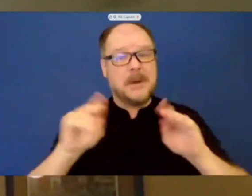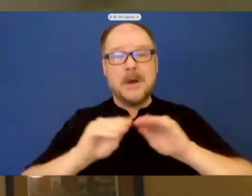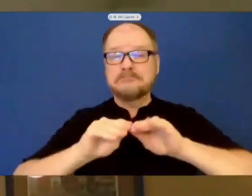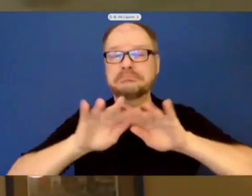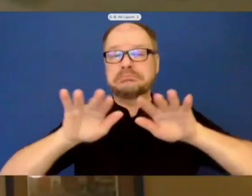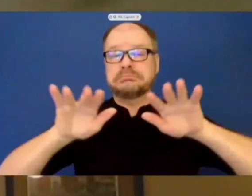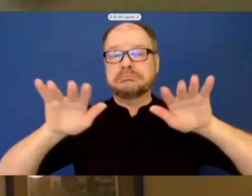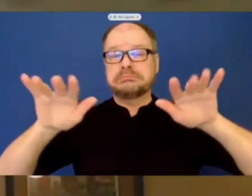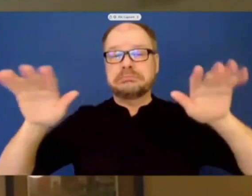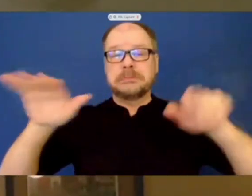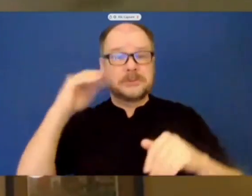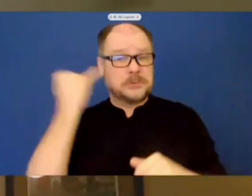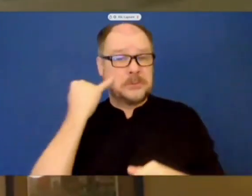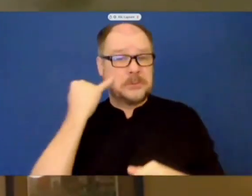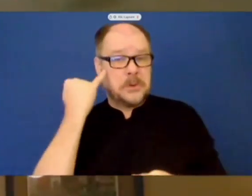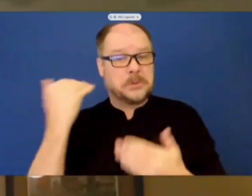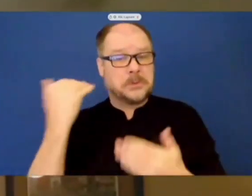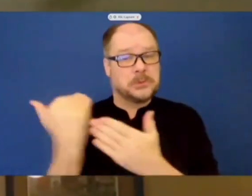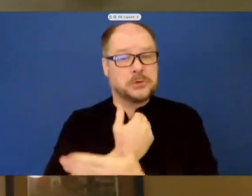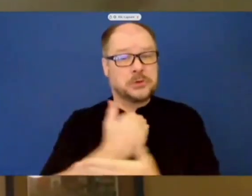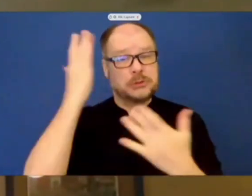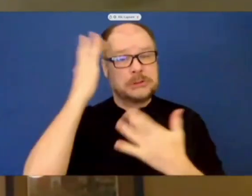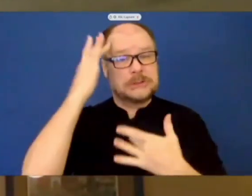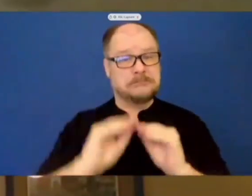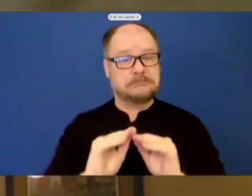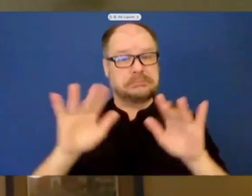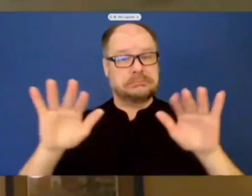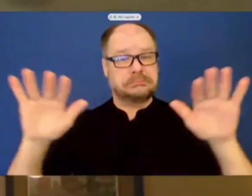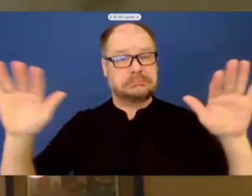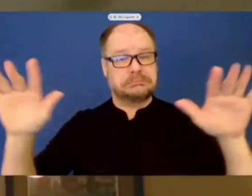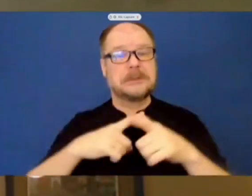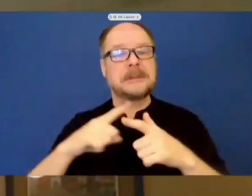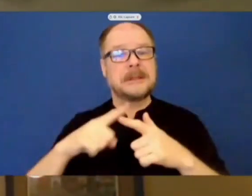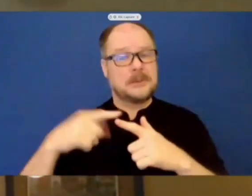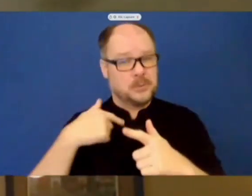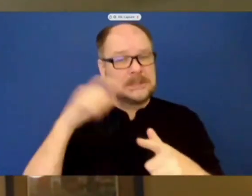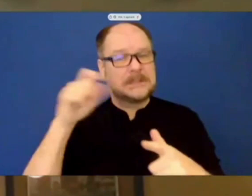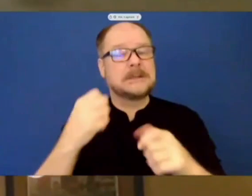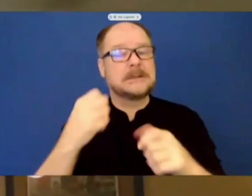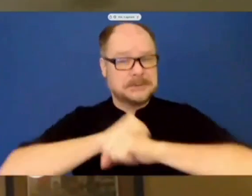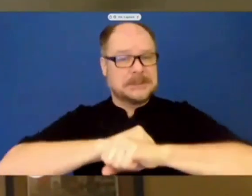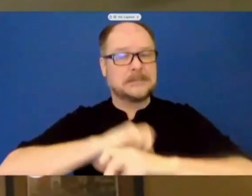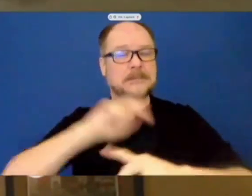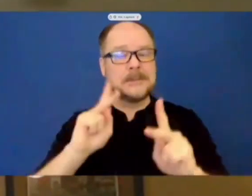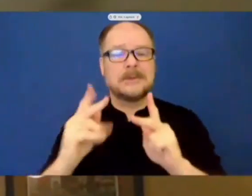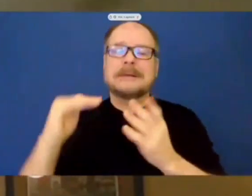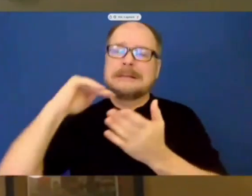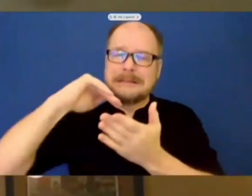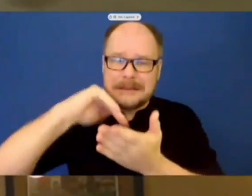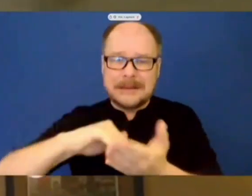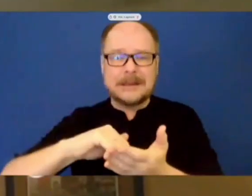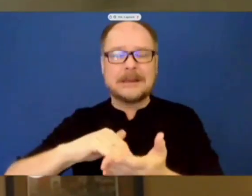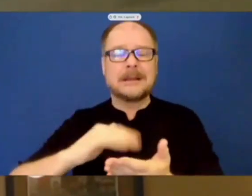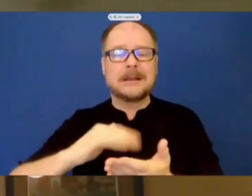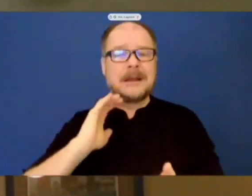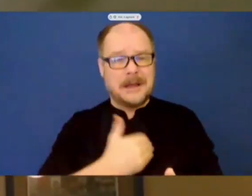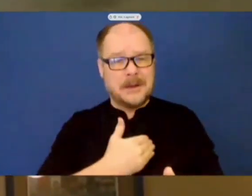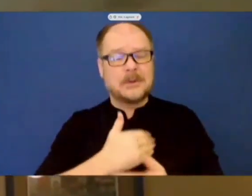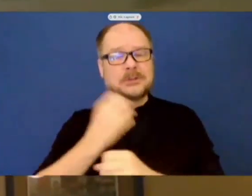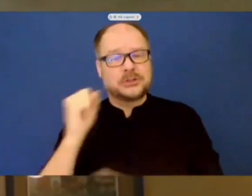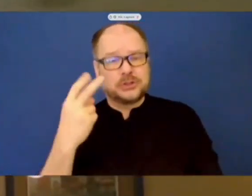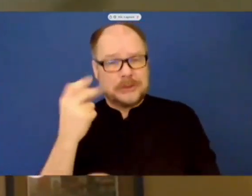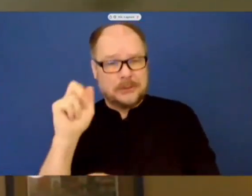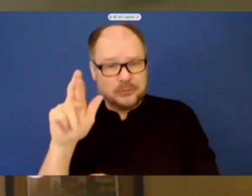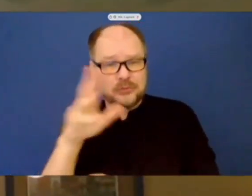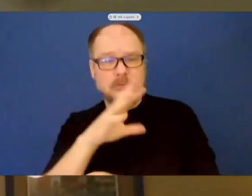new diseases break out and spread. Again, in both our homeless shelters and our hotels, there is sufficient space for